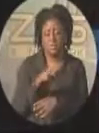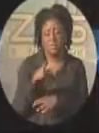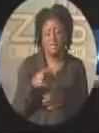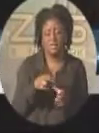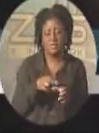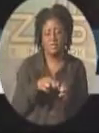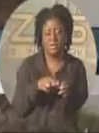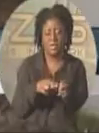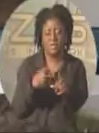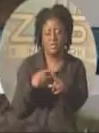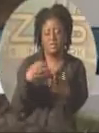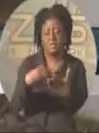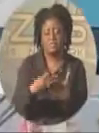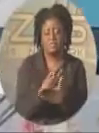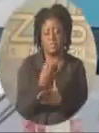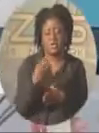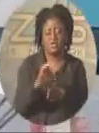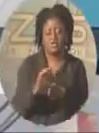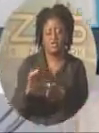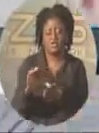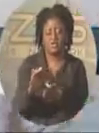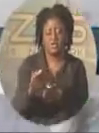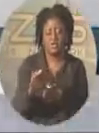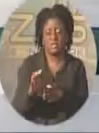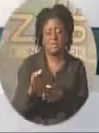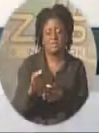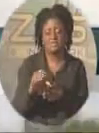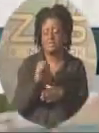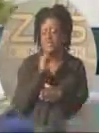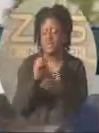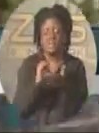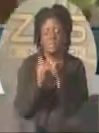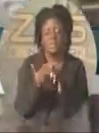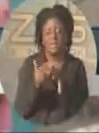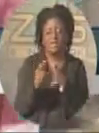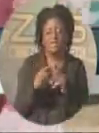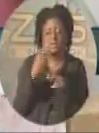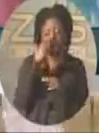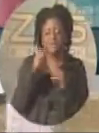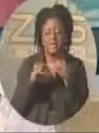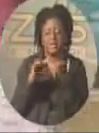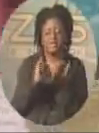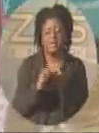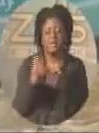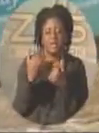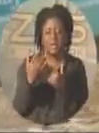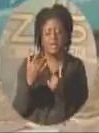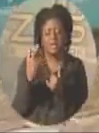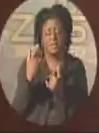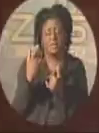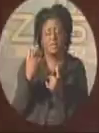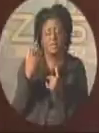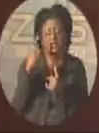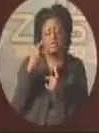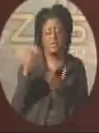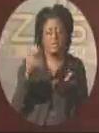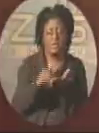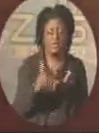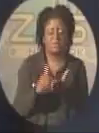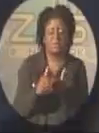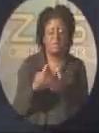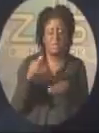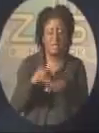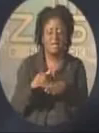Ash Creek paled in comparison to the fun that awaited the thousands who attended the 21st annual Quad Fest. While the